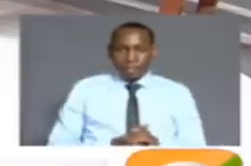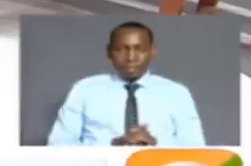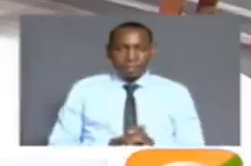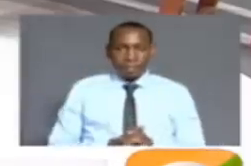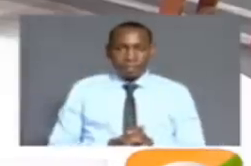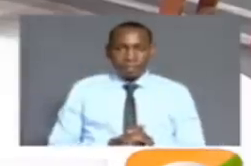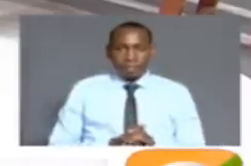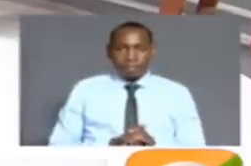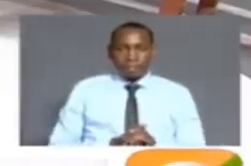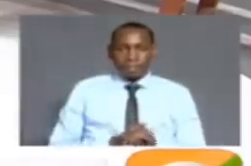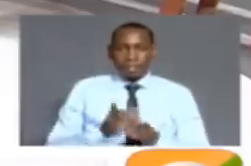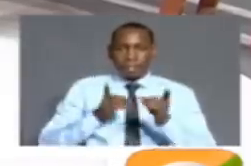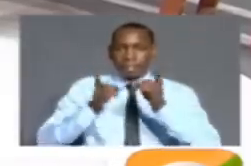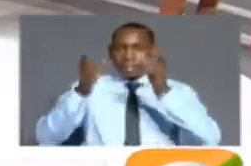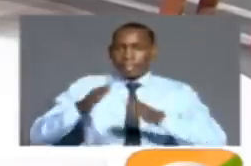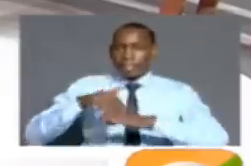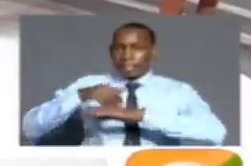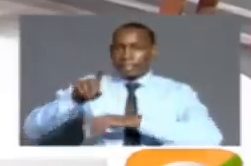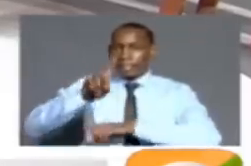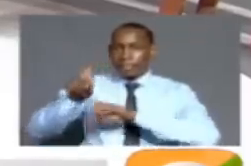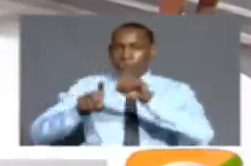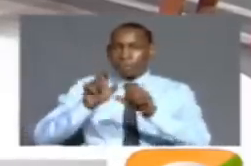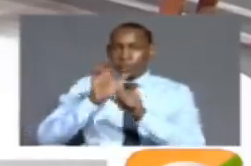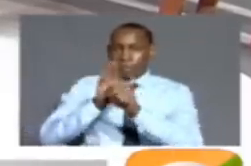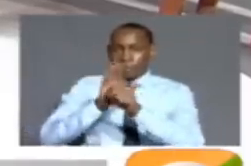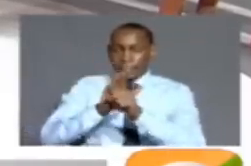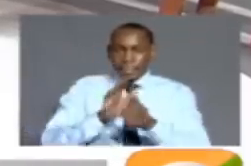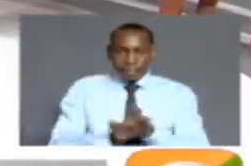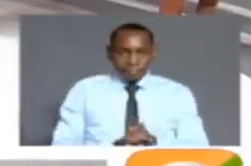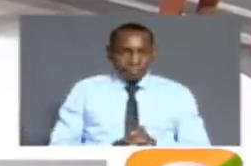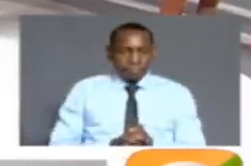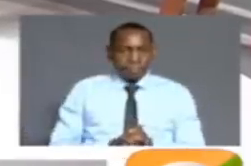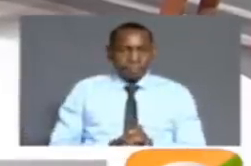Monica sent me a whole bunch of questions. All right, so...